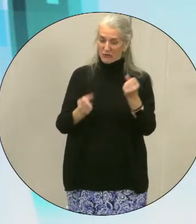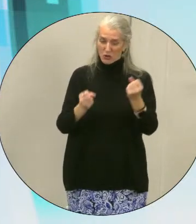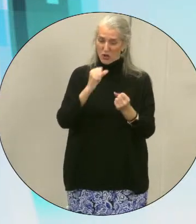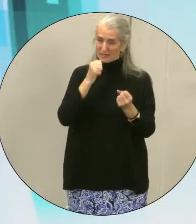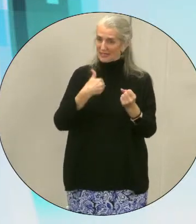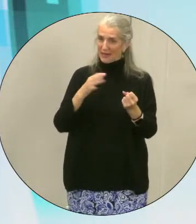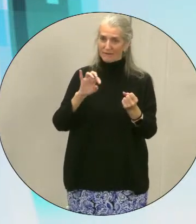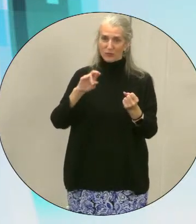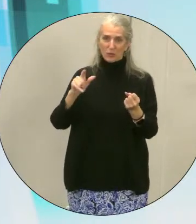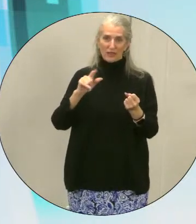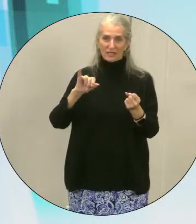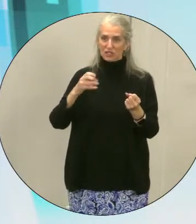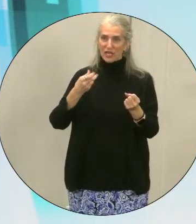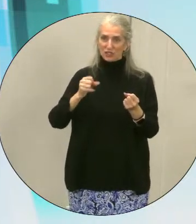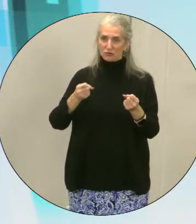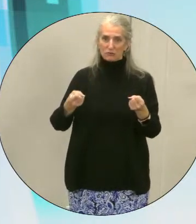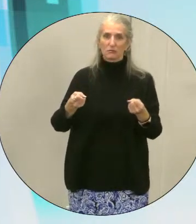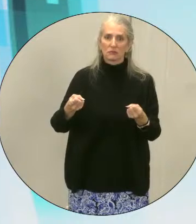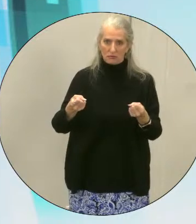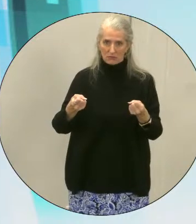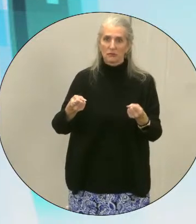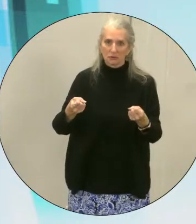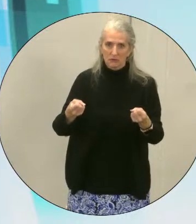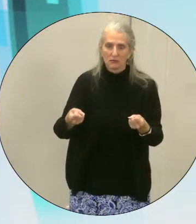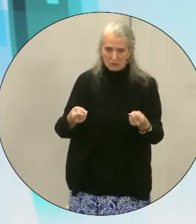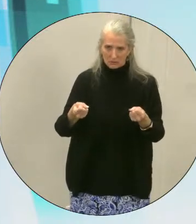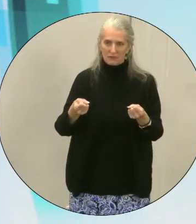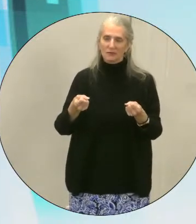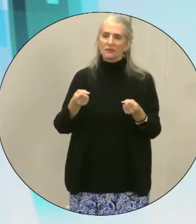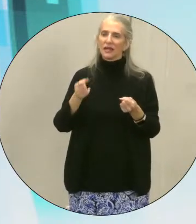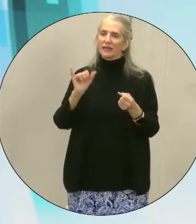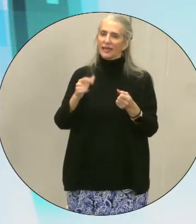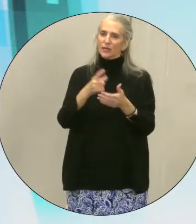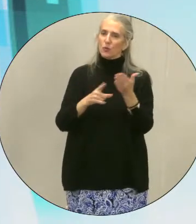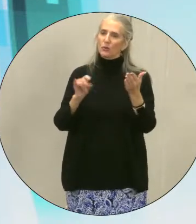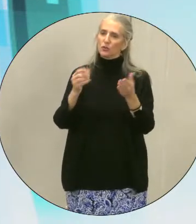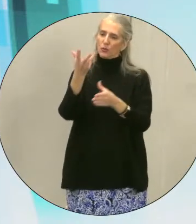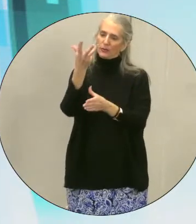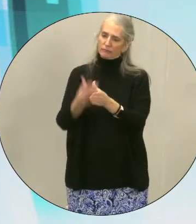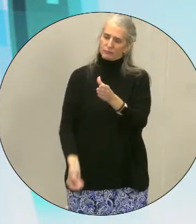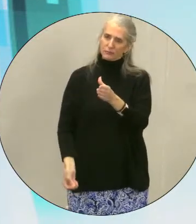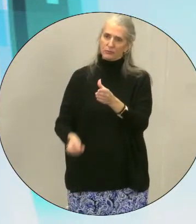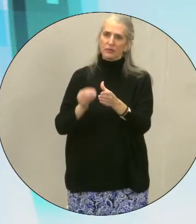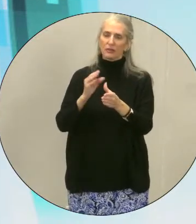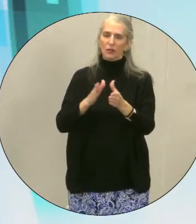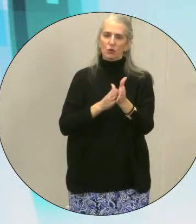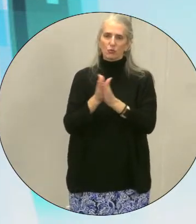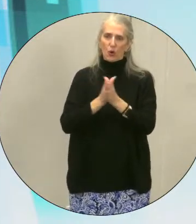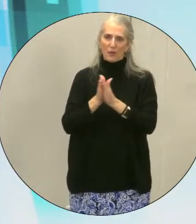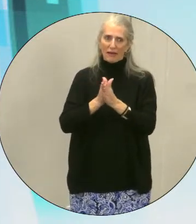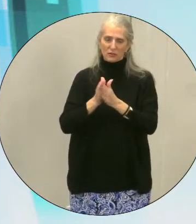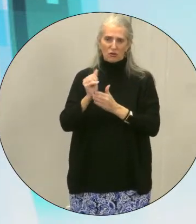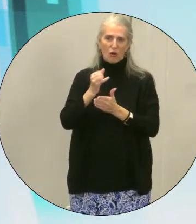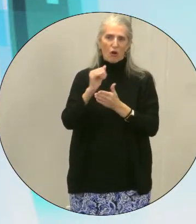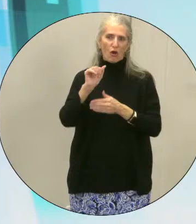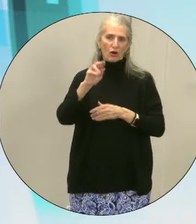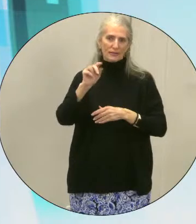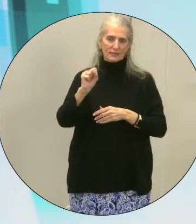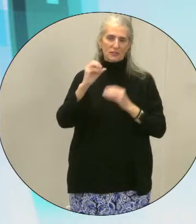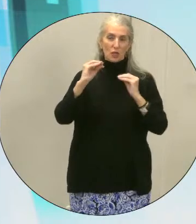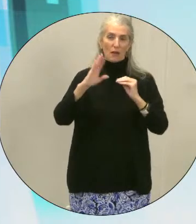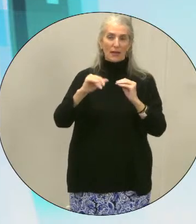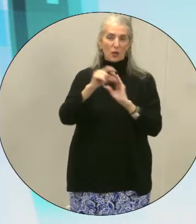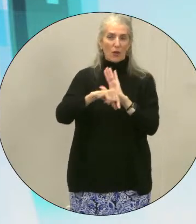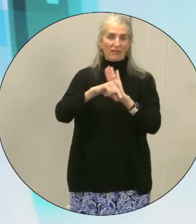function. And that's what we do to American school children when we deny them a robust arts education taught by qualified educators. We